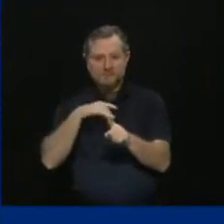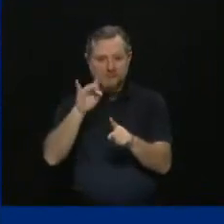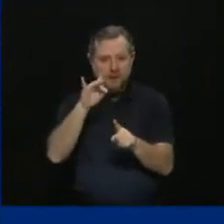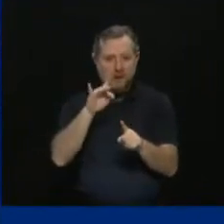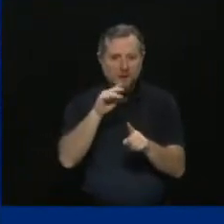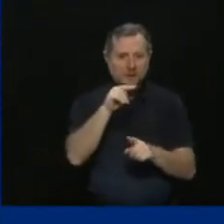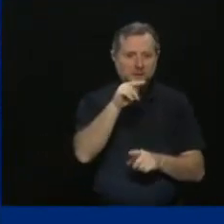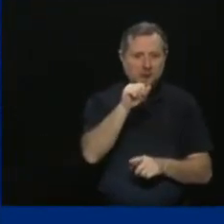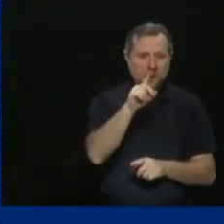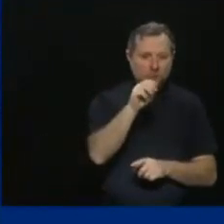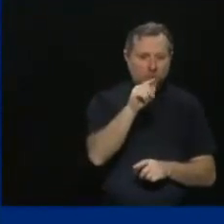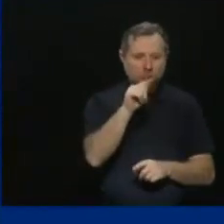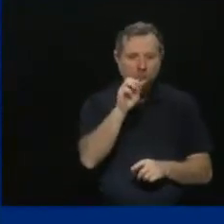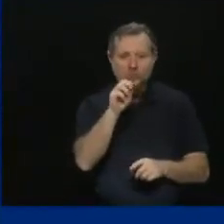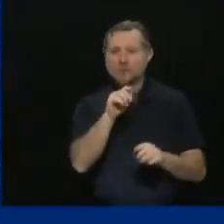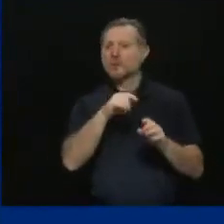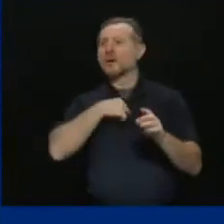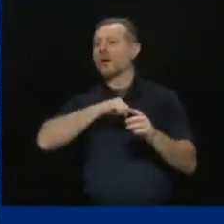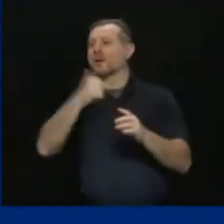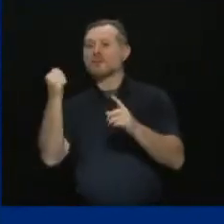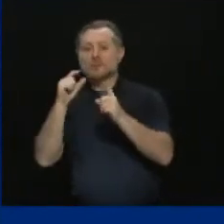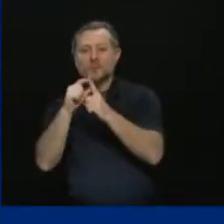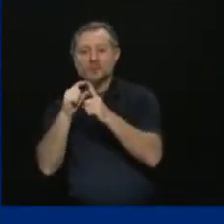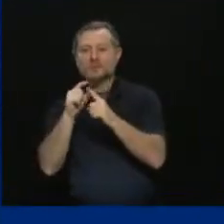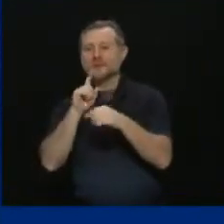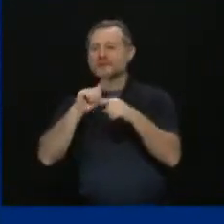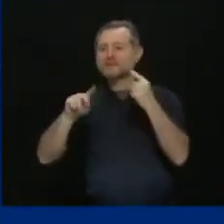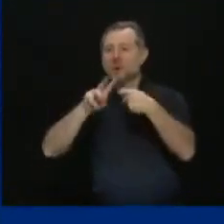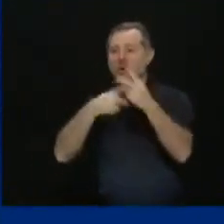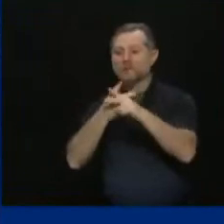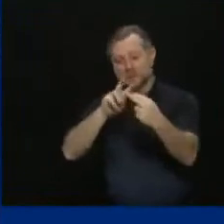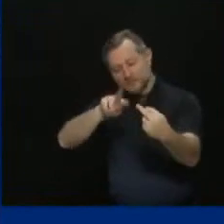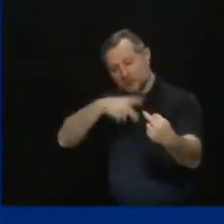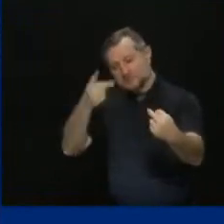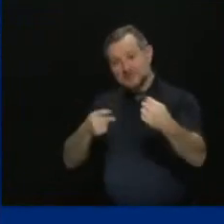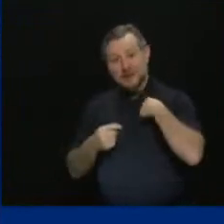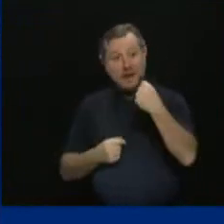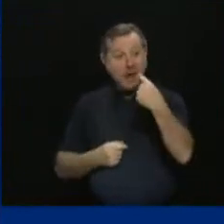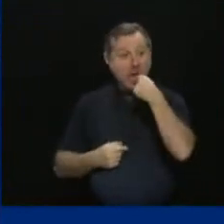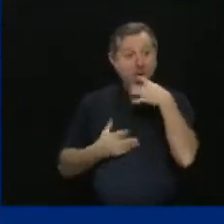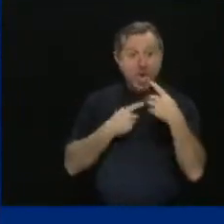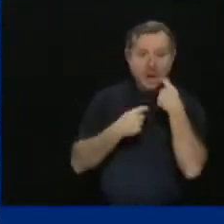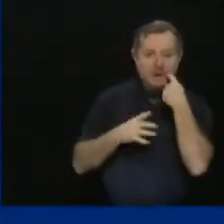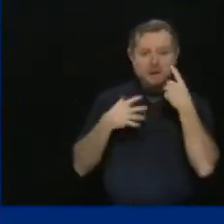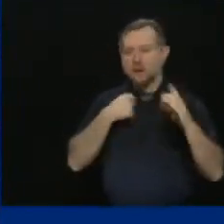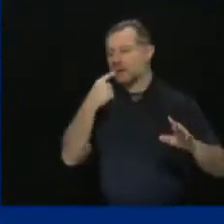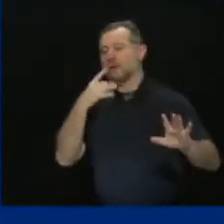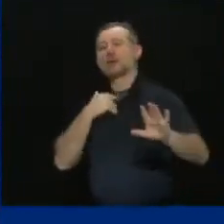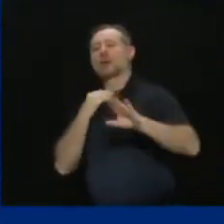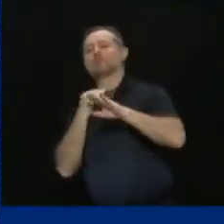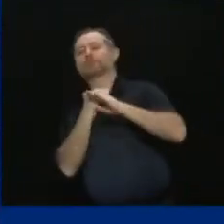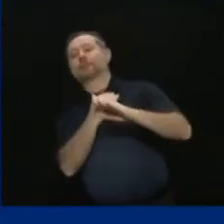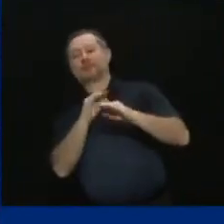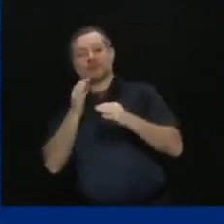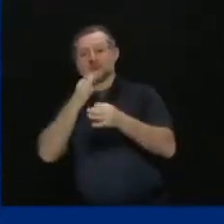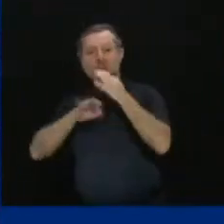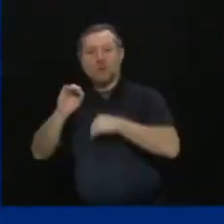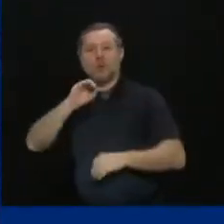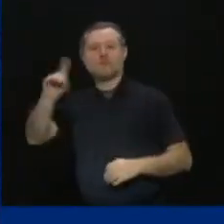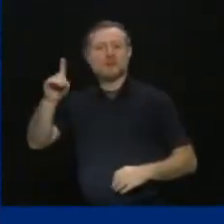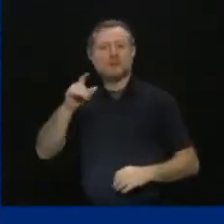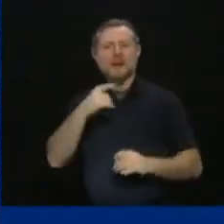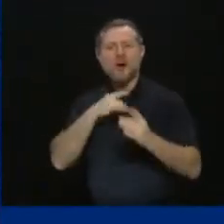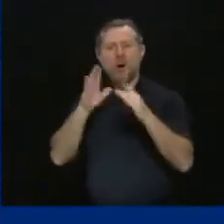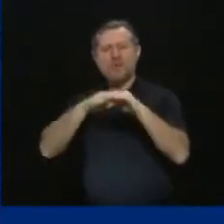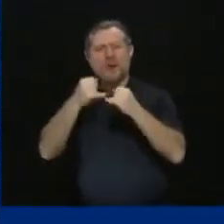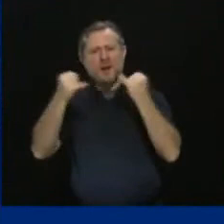so why isn't that widely available? There are parts of our state where people don't know how to get this. How simple is it for the state of New York to have an online directory, tell